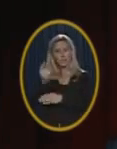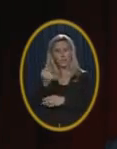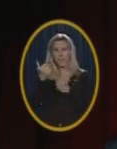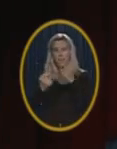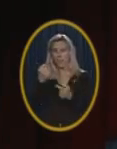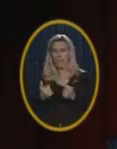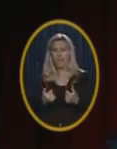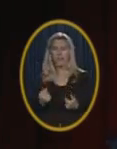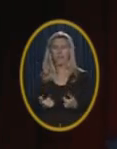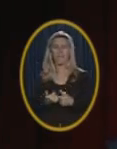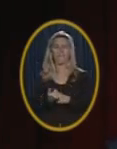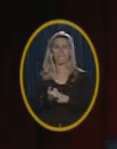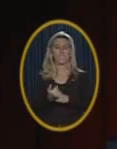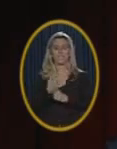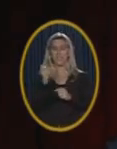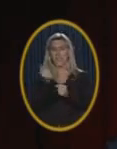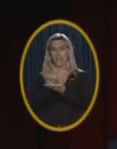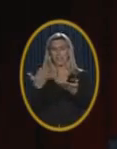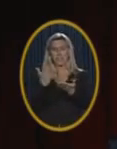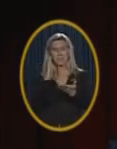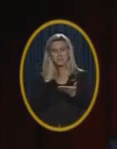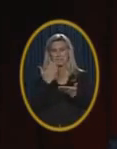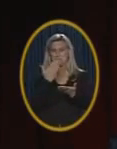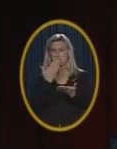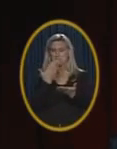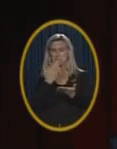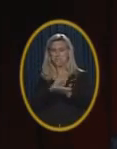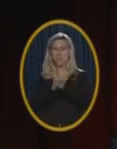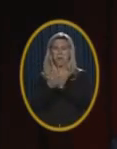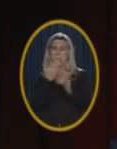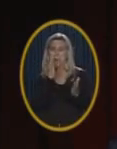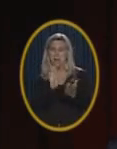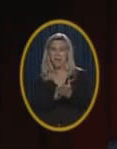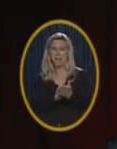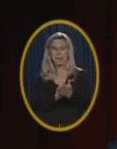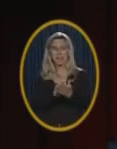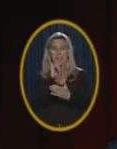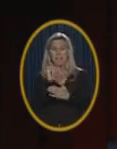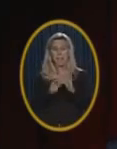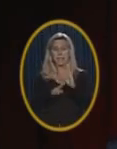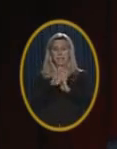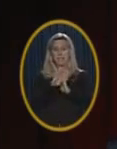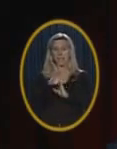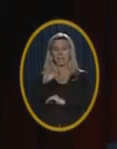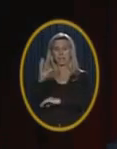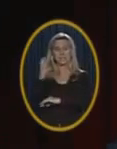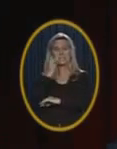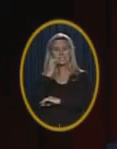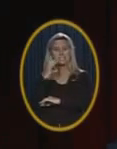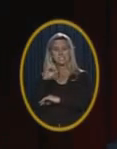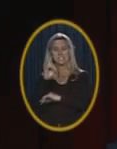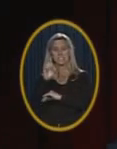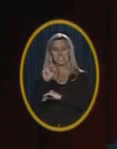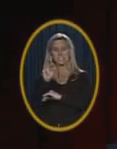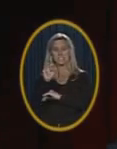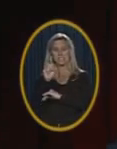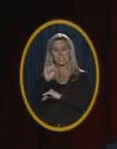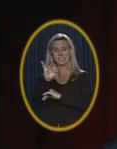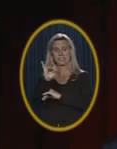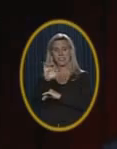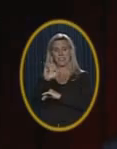they're going to zipper down and everything's going to go bad. And then they hadn't even developed densification, so the tiles were falling off